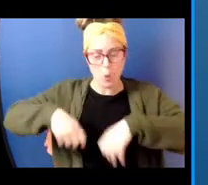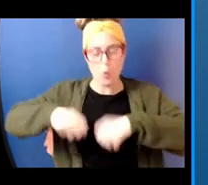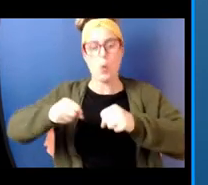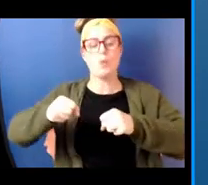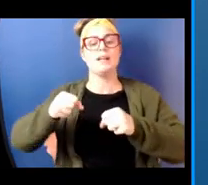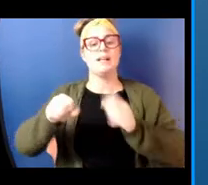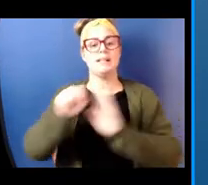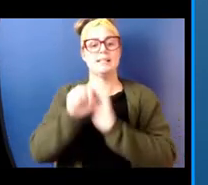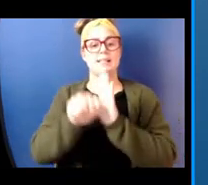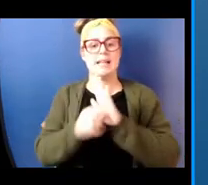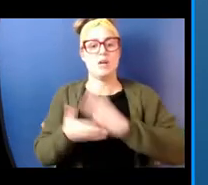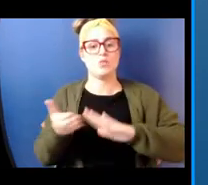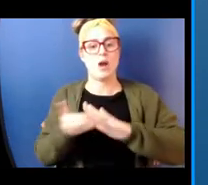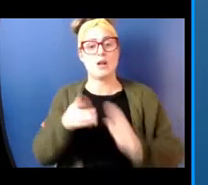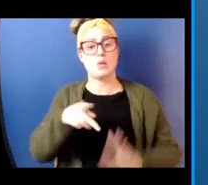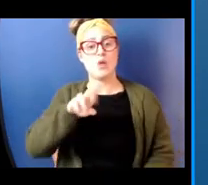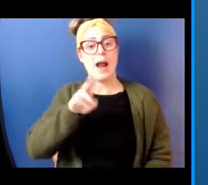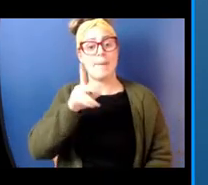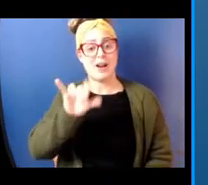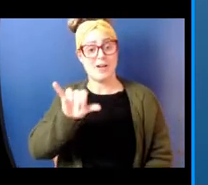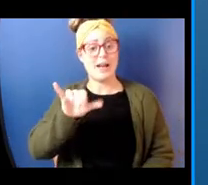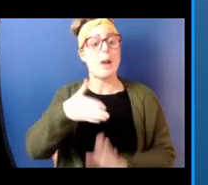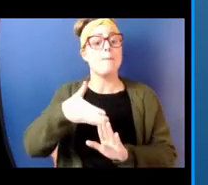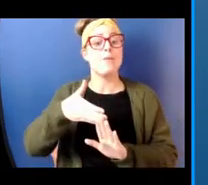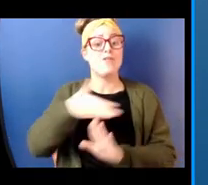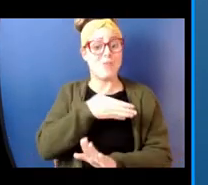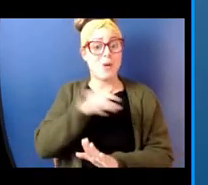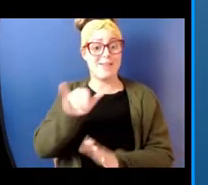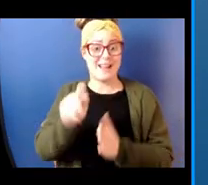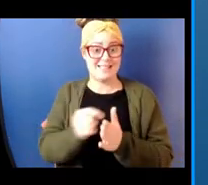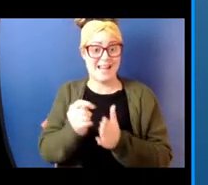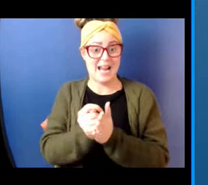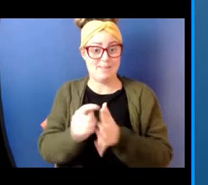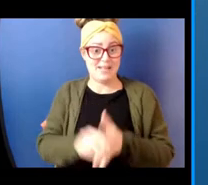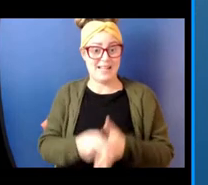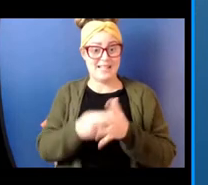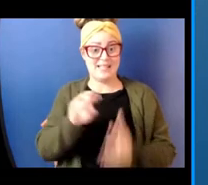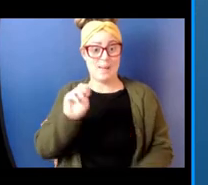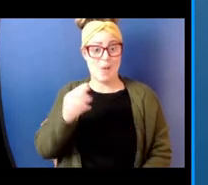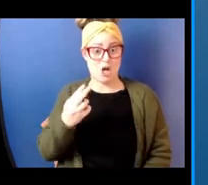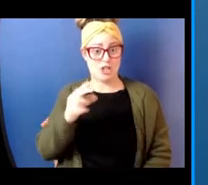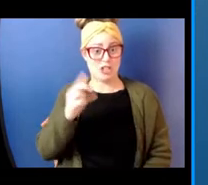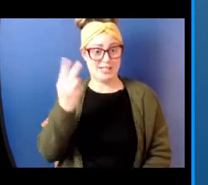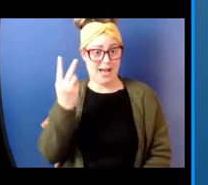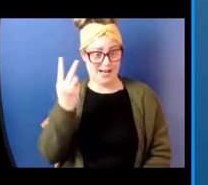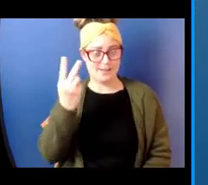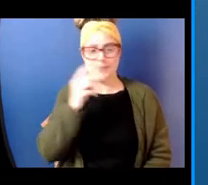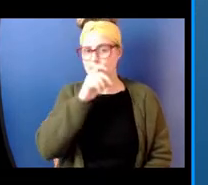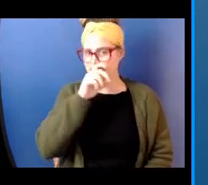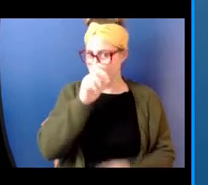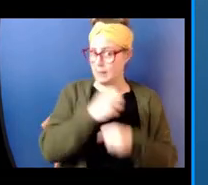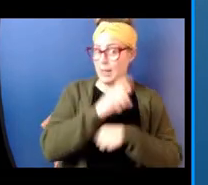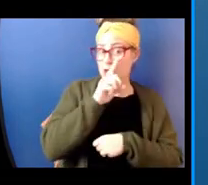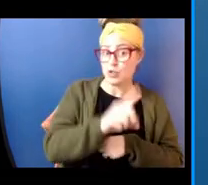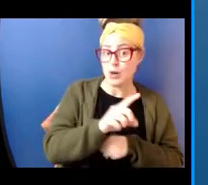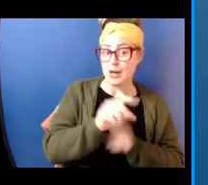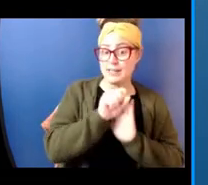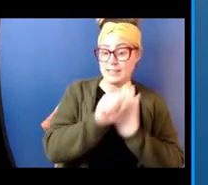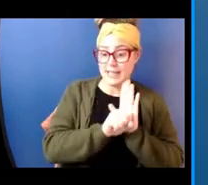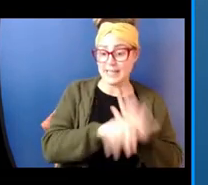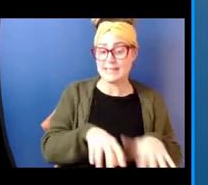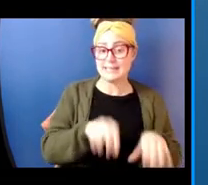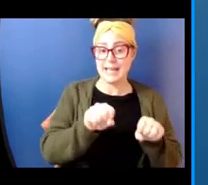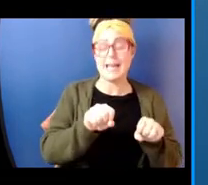window in order to ensure that the states are taking the necessary steps in order